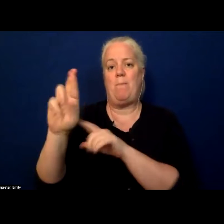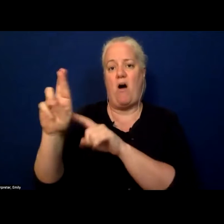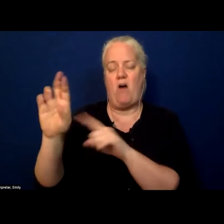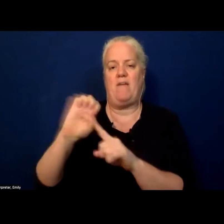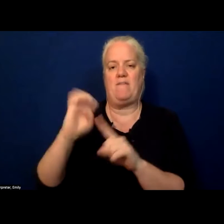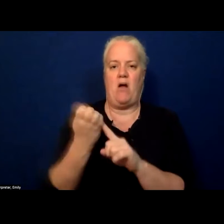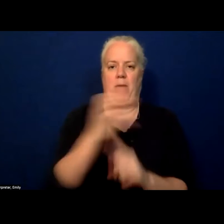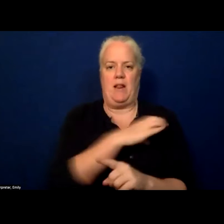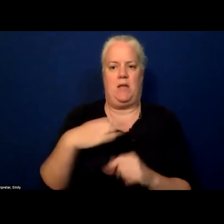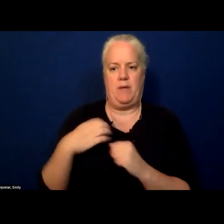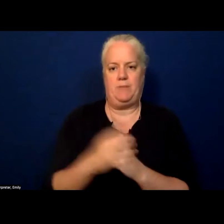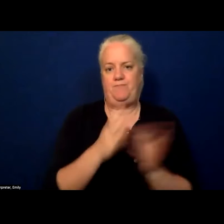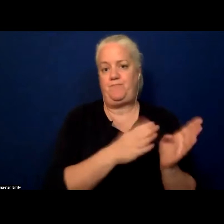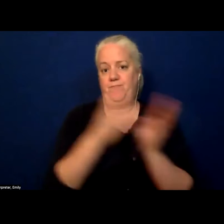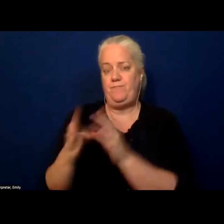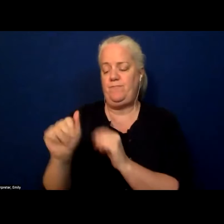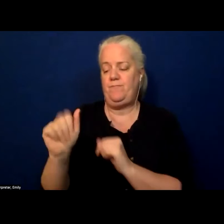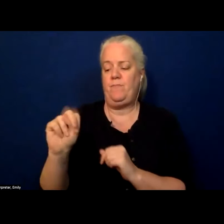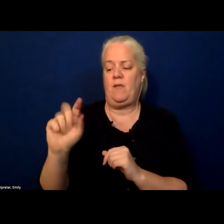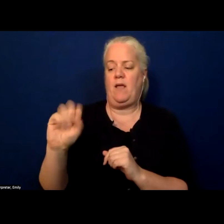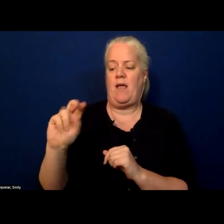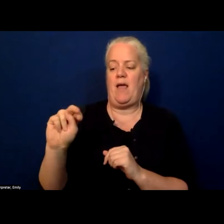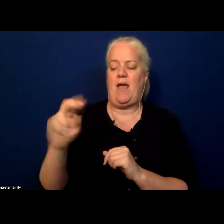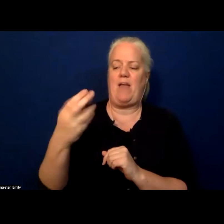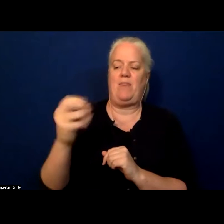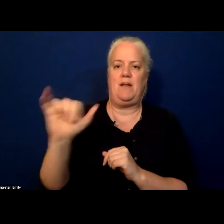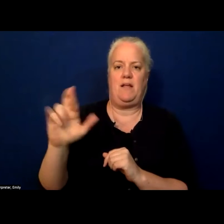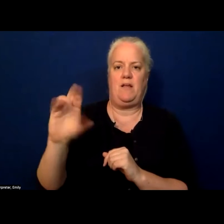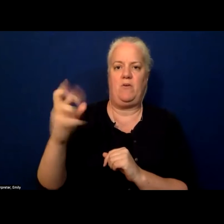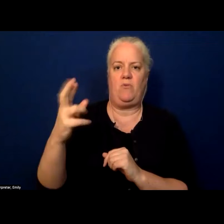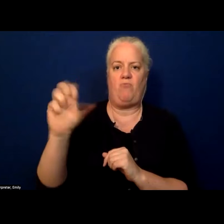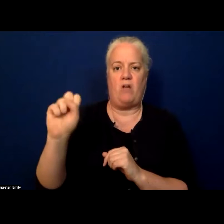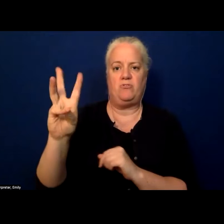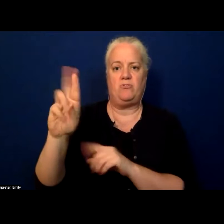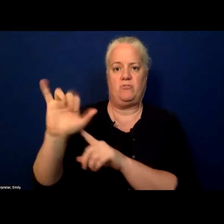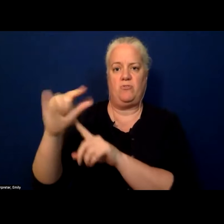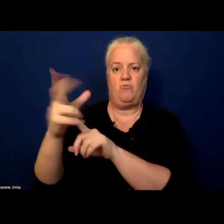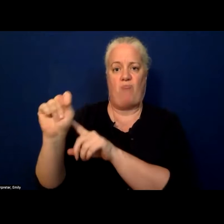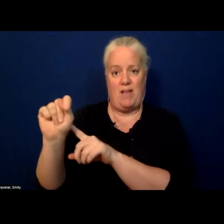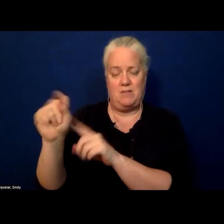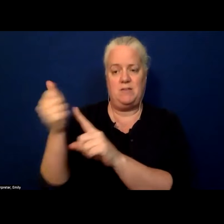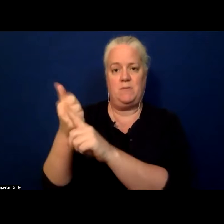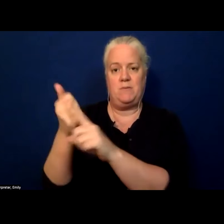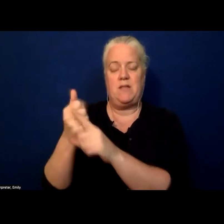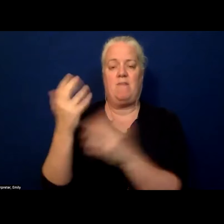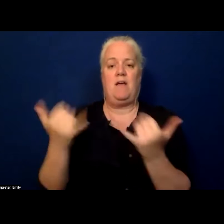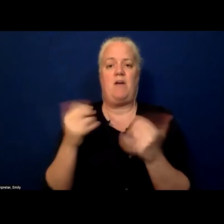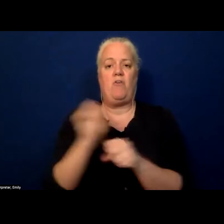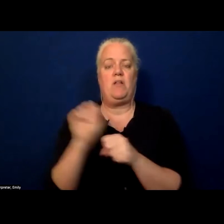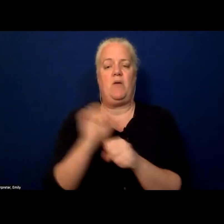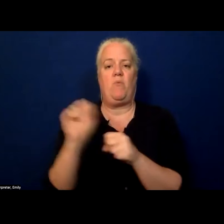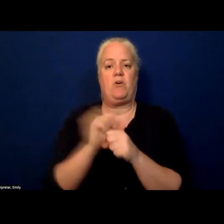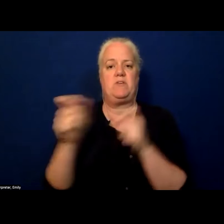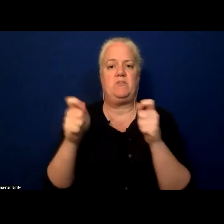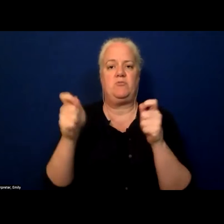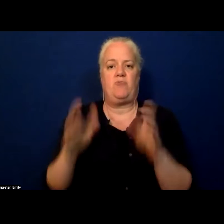Anthony Carifa Rogers-Wright currently serves as the Deputy Director of Environmental Justice at New York